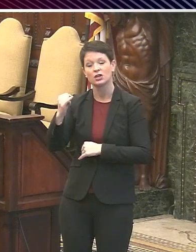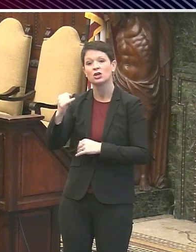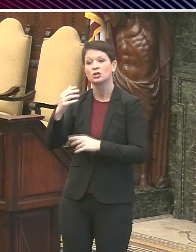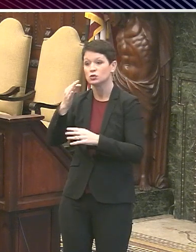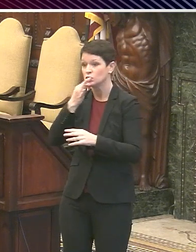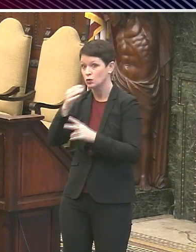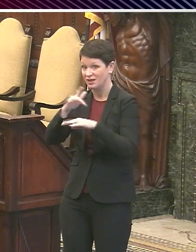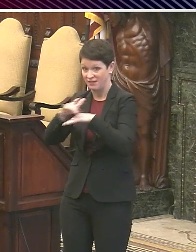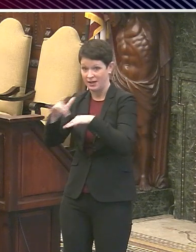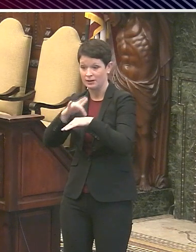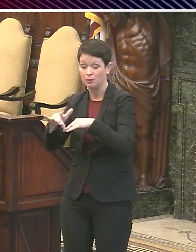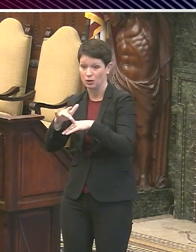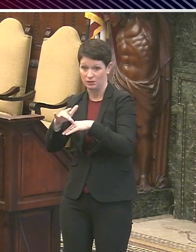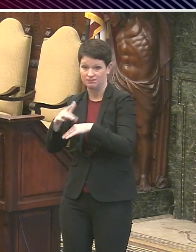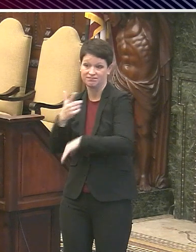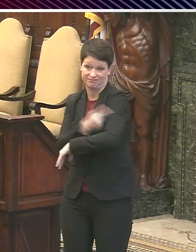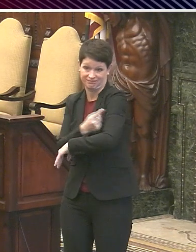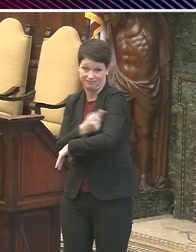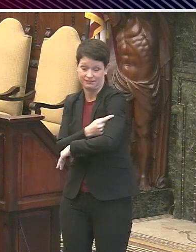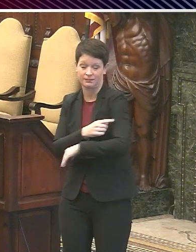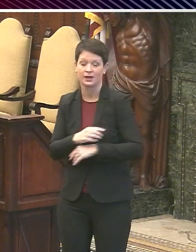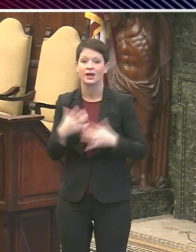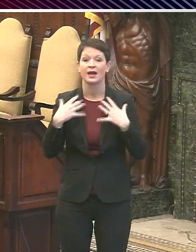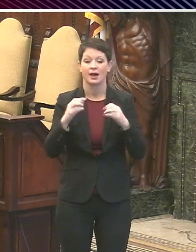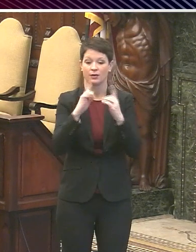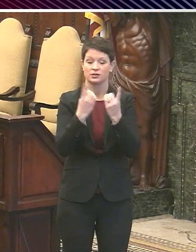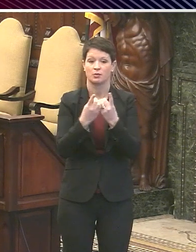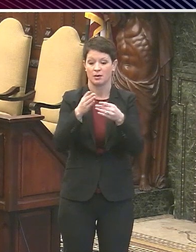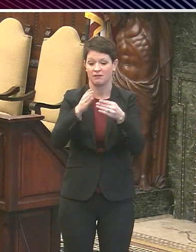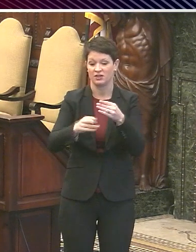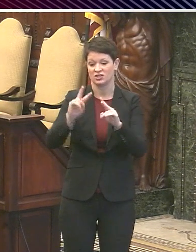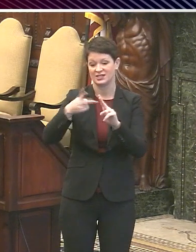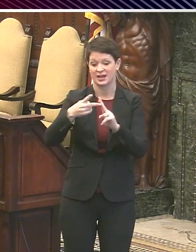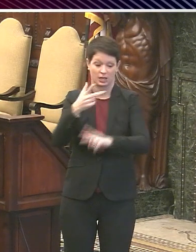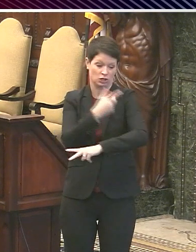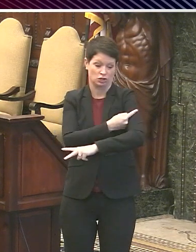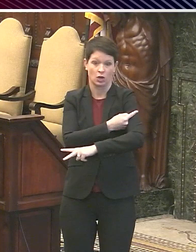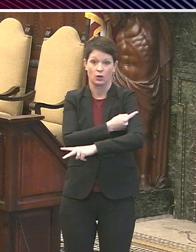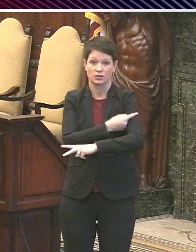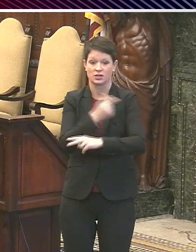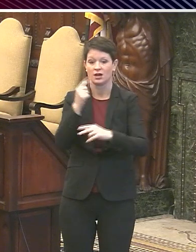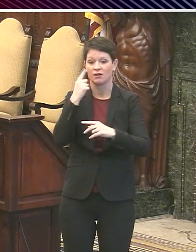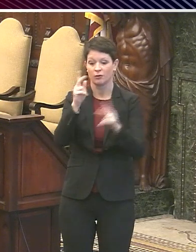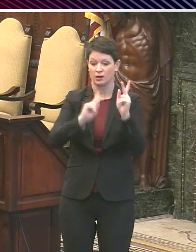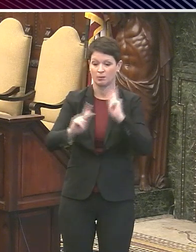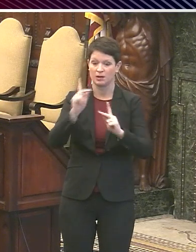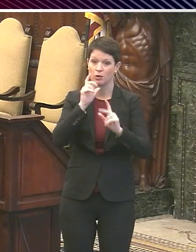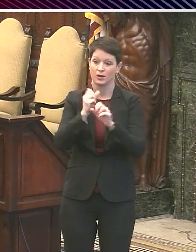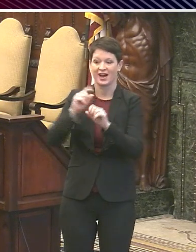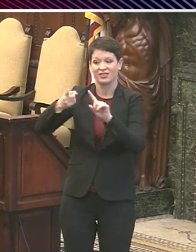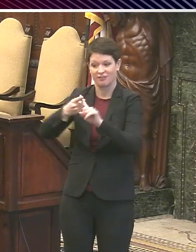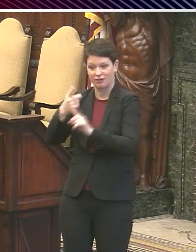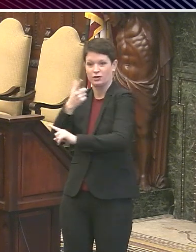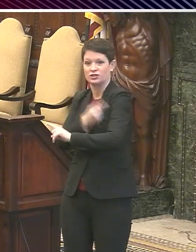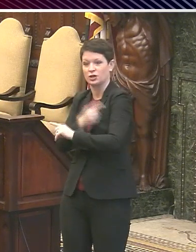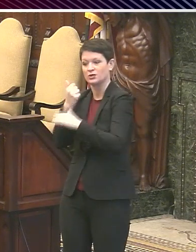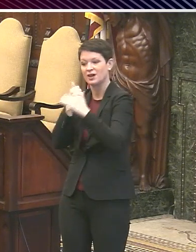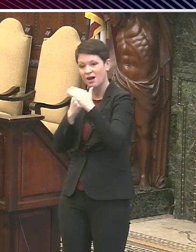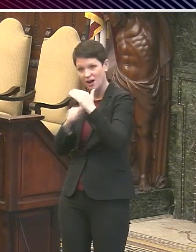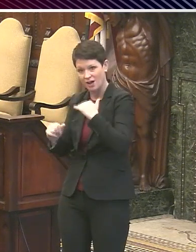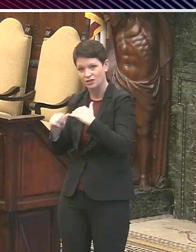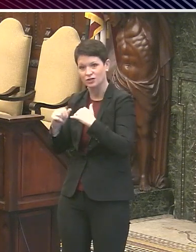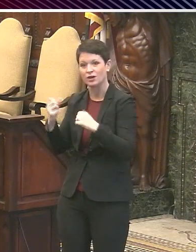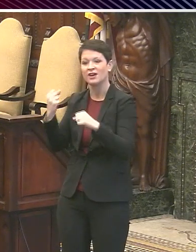online soon. This past weekend, the health department finished the second dose clinics for individuals who received a first dose of the